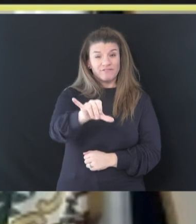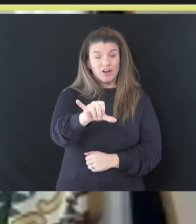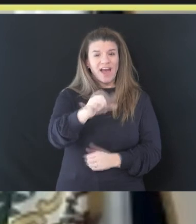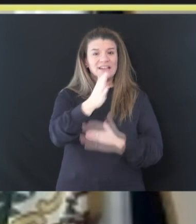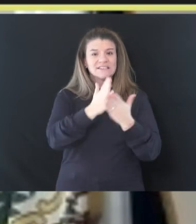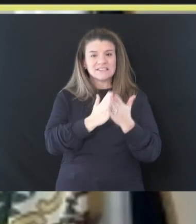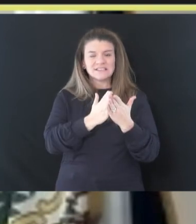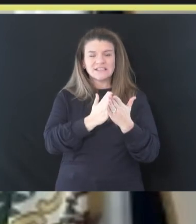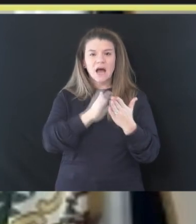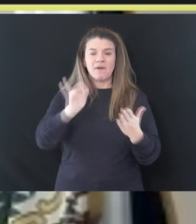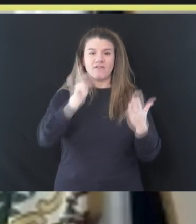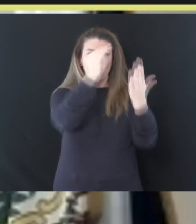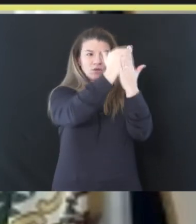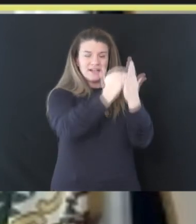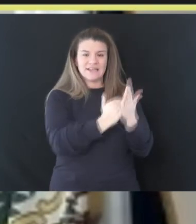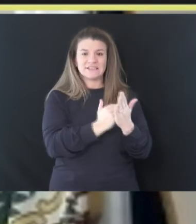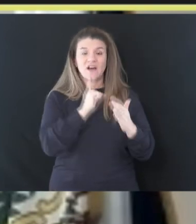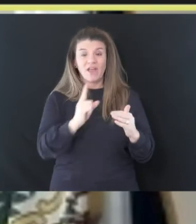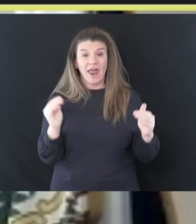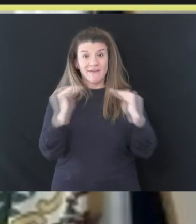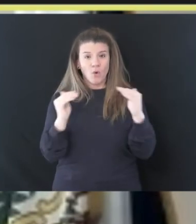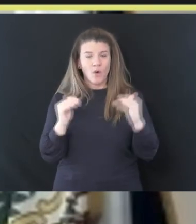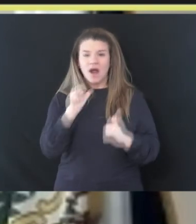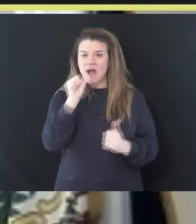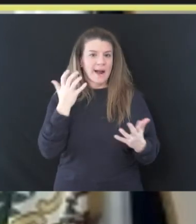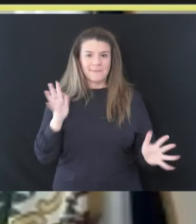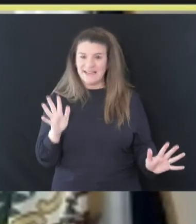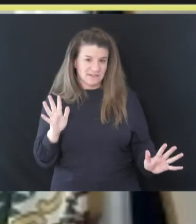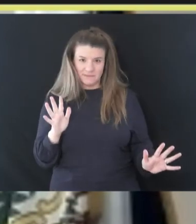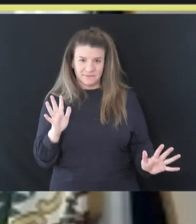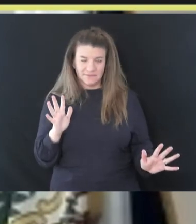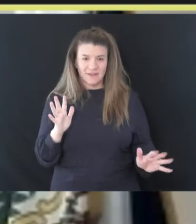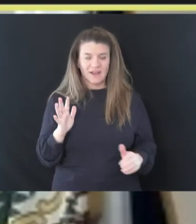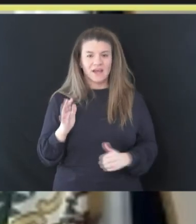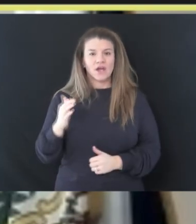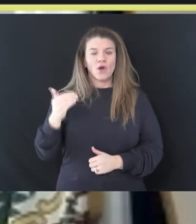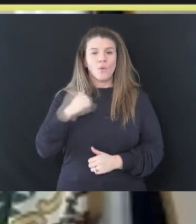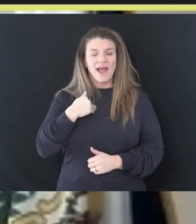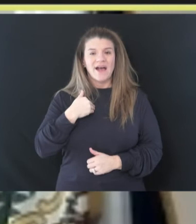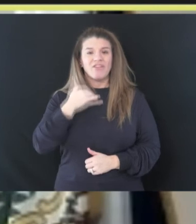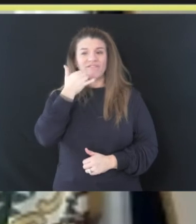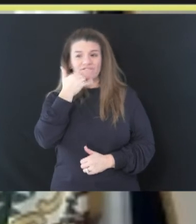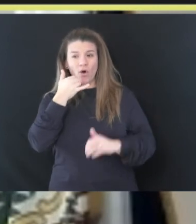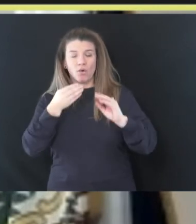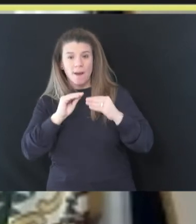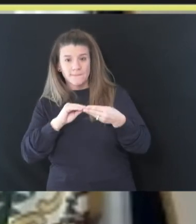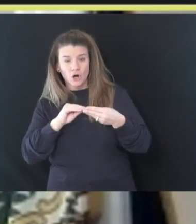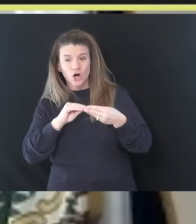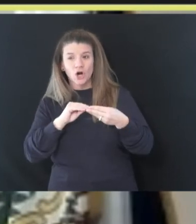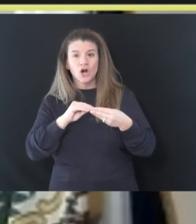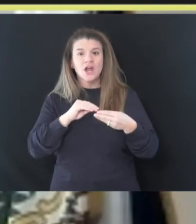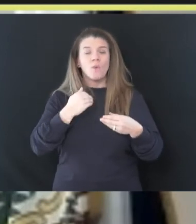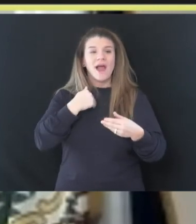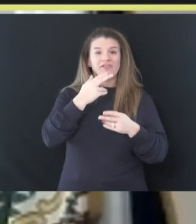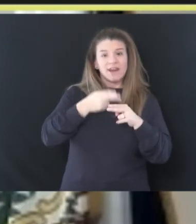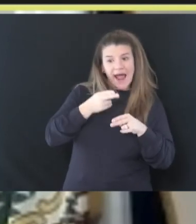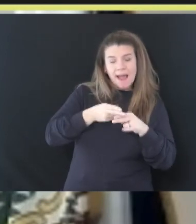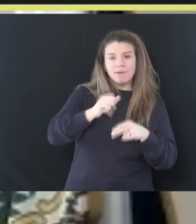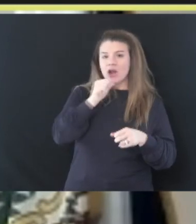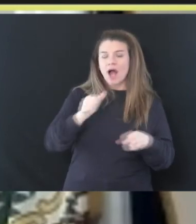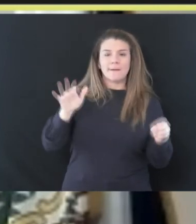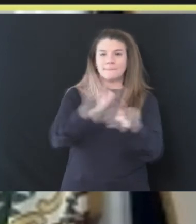lists at the local level are not complete. We have a name, we have a telephone number, but we don't have complete information. So we will make